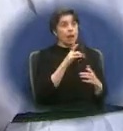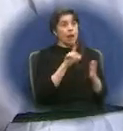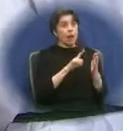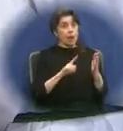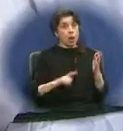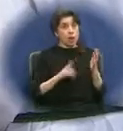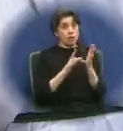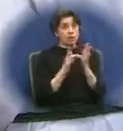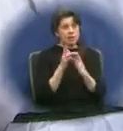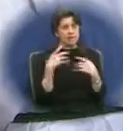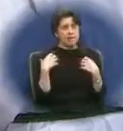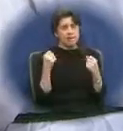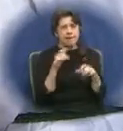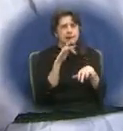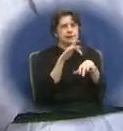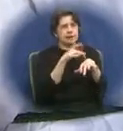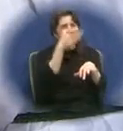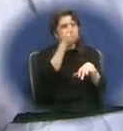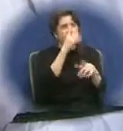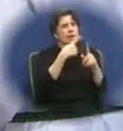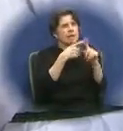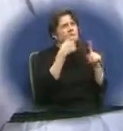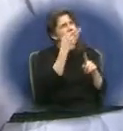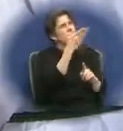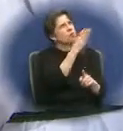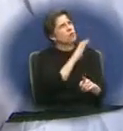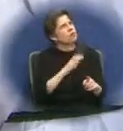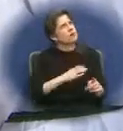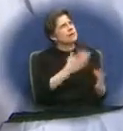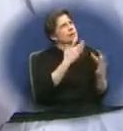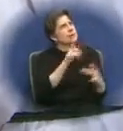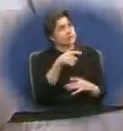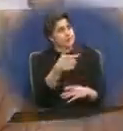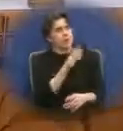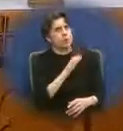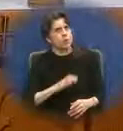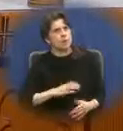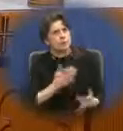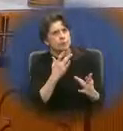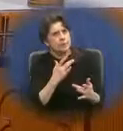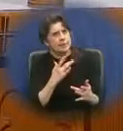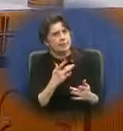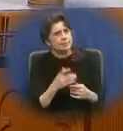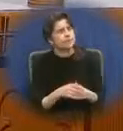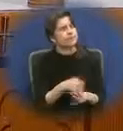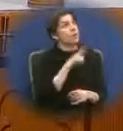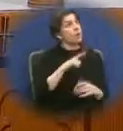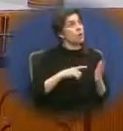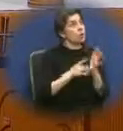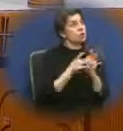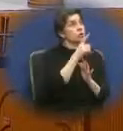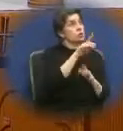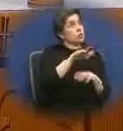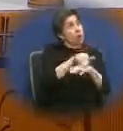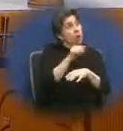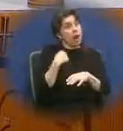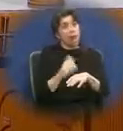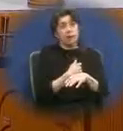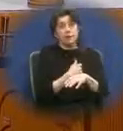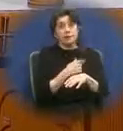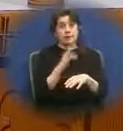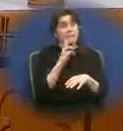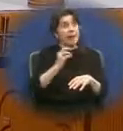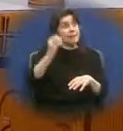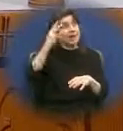the healing touch of God flows out from you. Christ, have mercy. Christ, have mercy. Lord Jesus, you call us, a